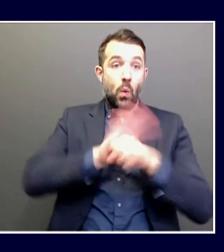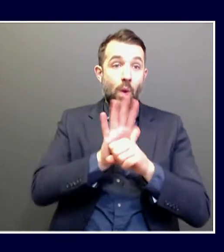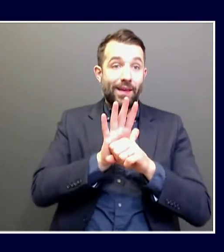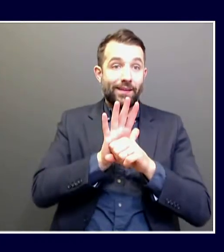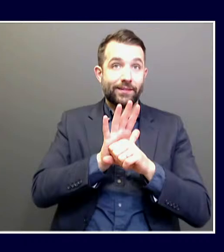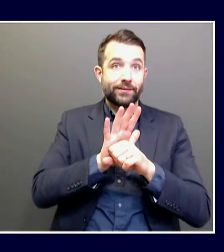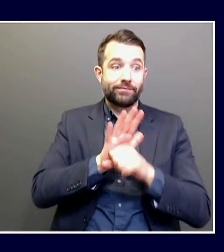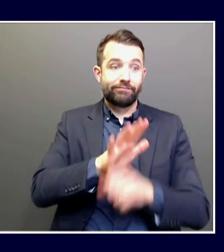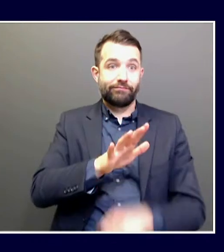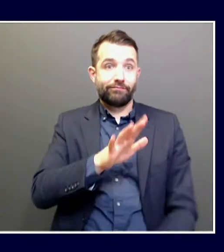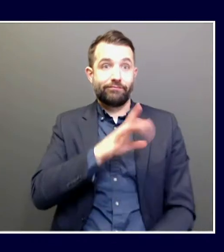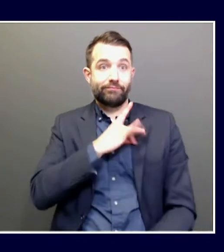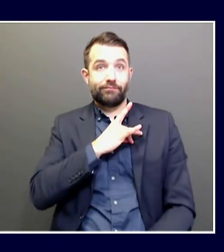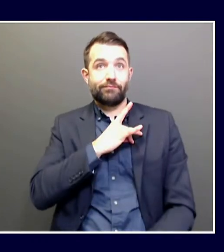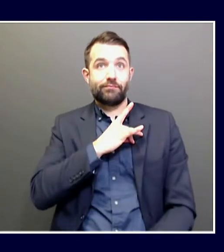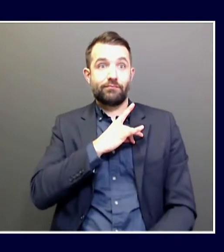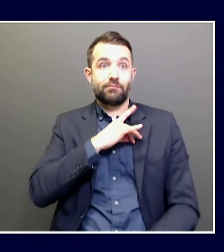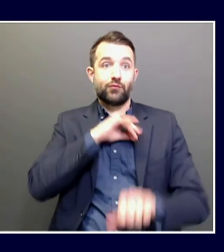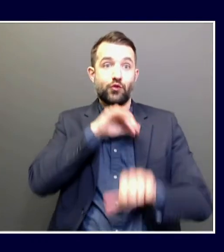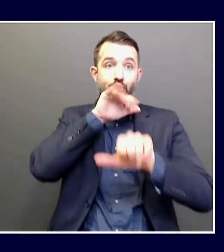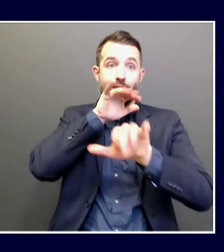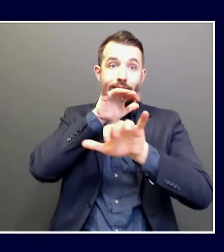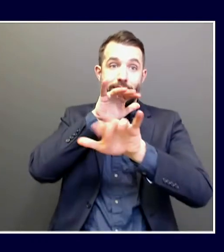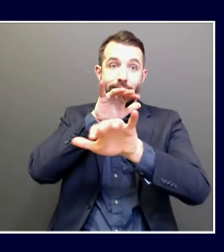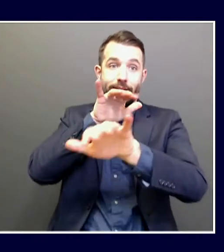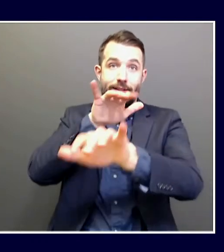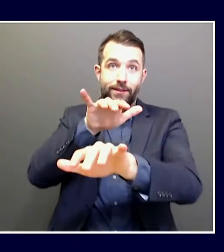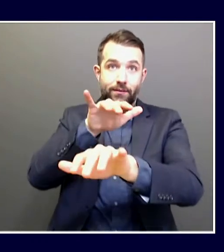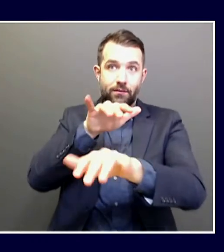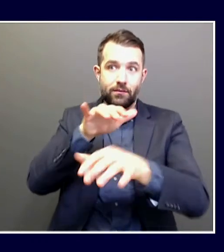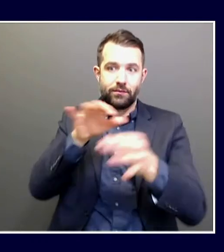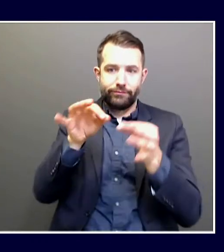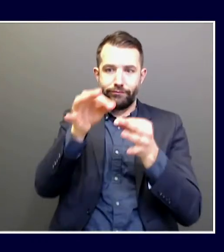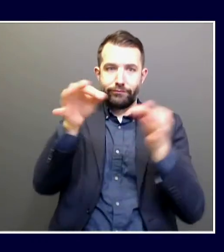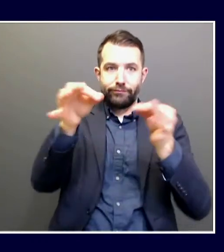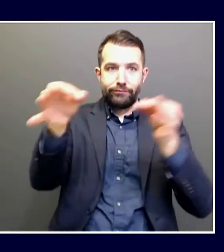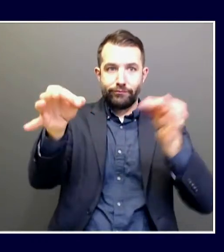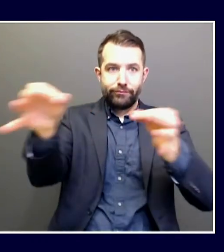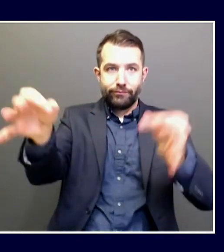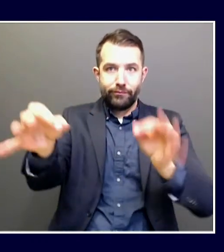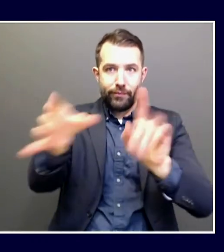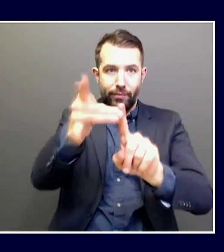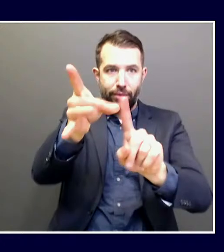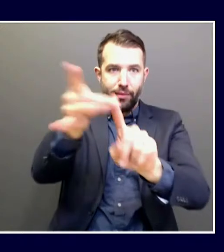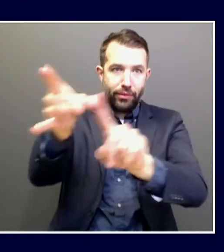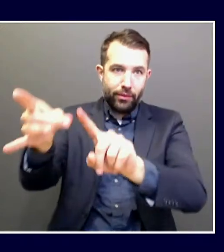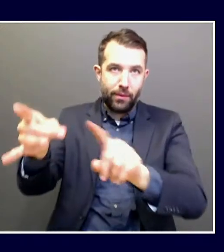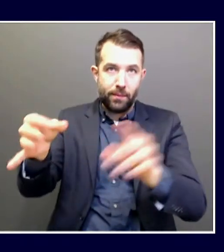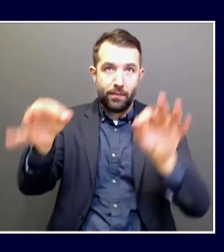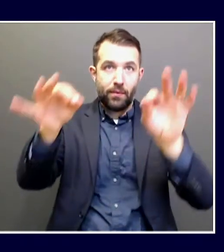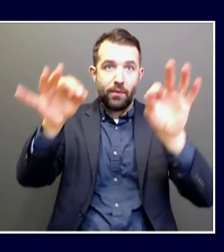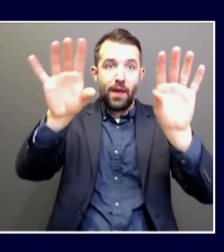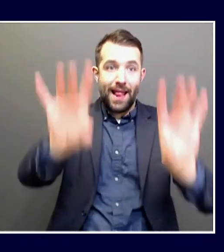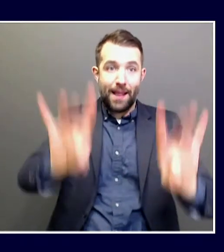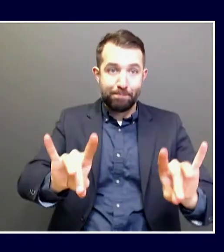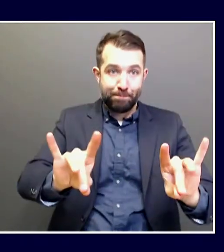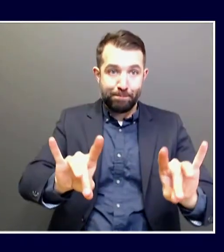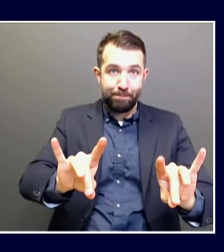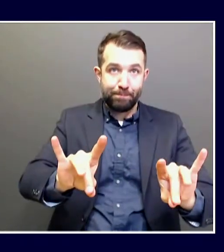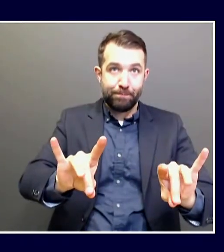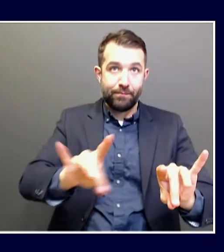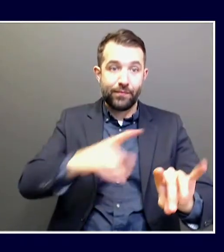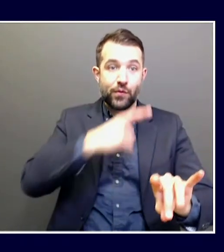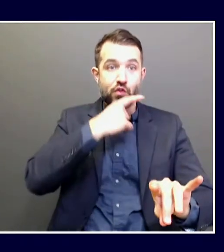droplets when they dry up in an enclosed space? Does the virus remain viable, and for how long? So you're